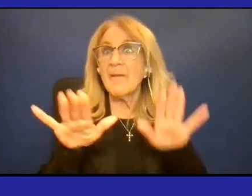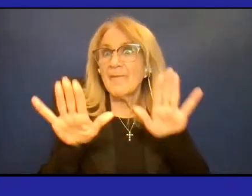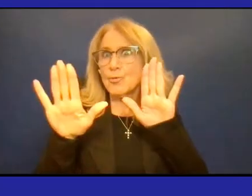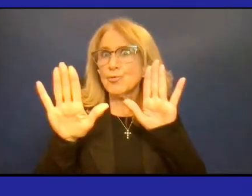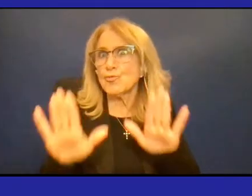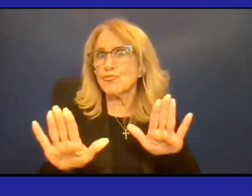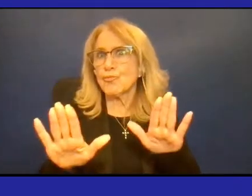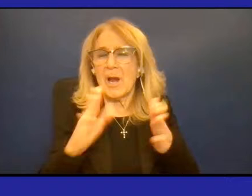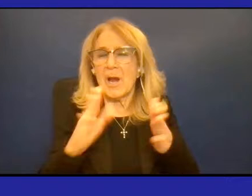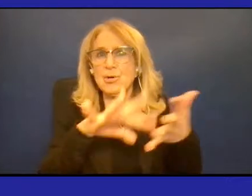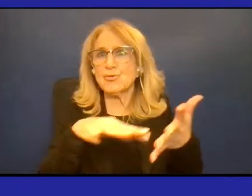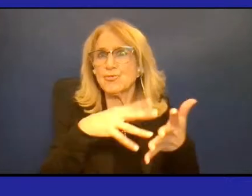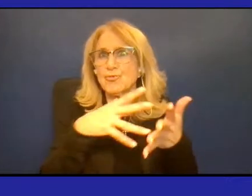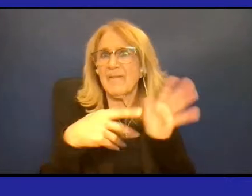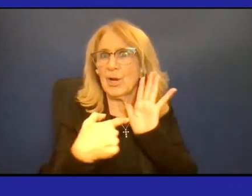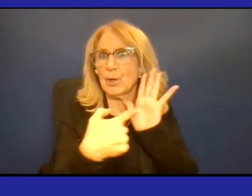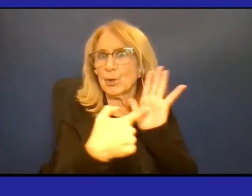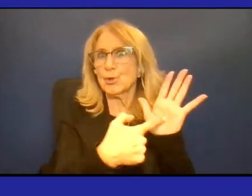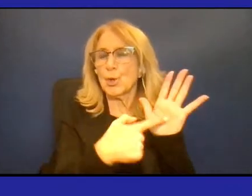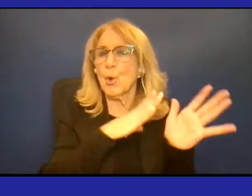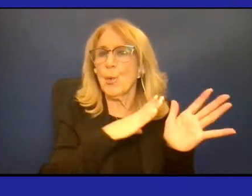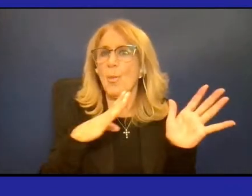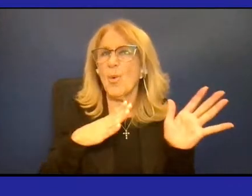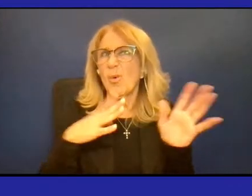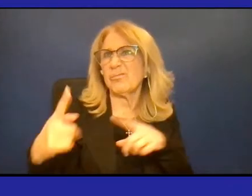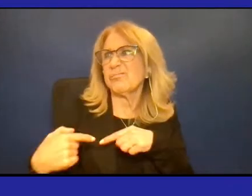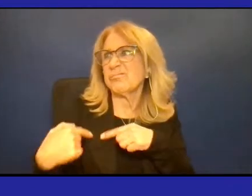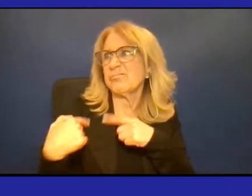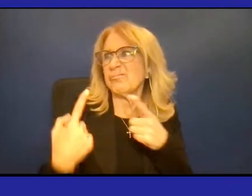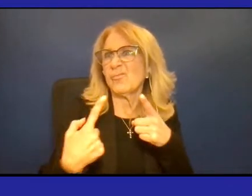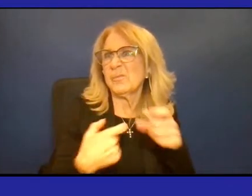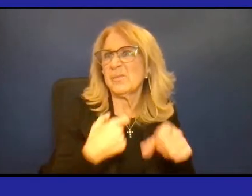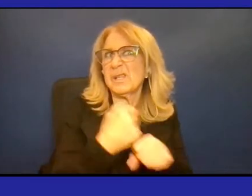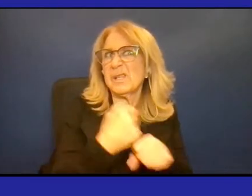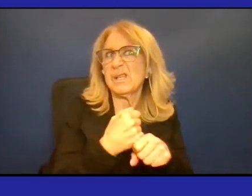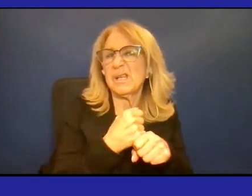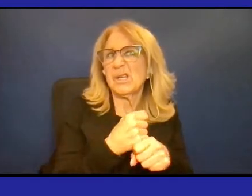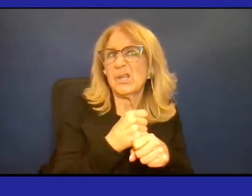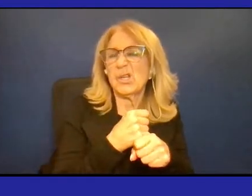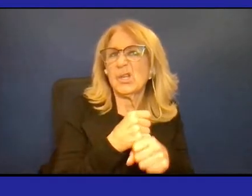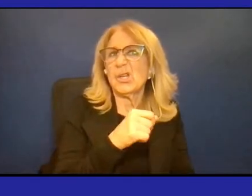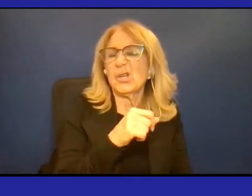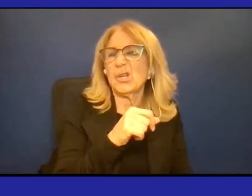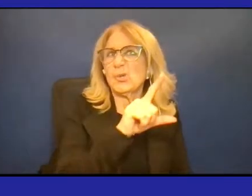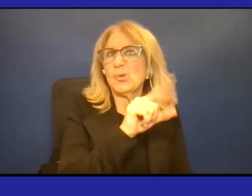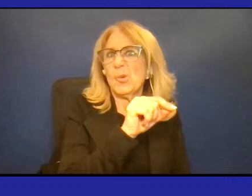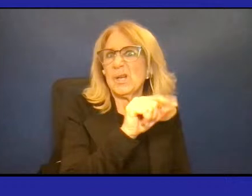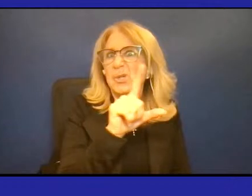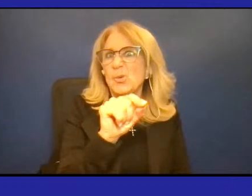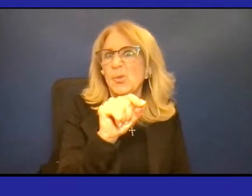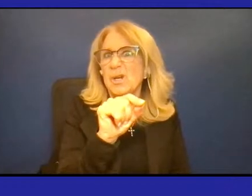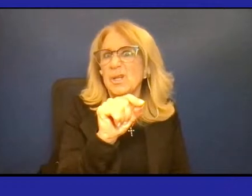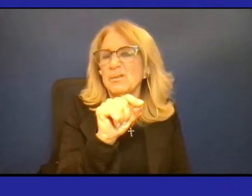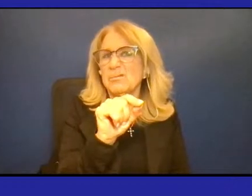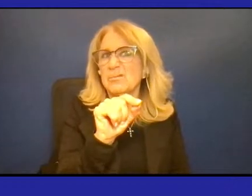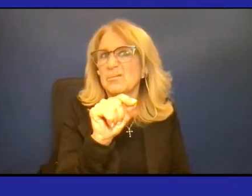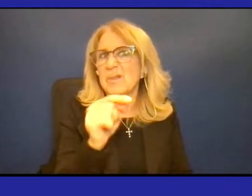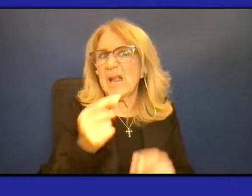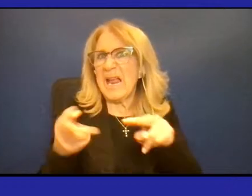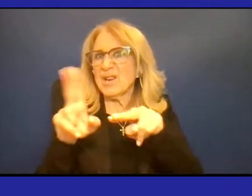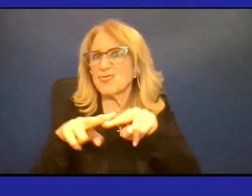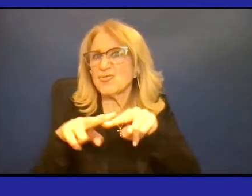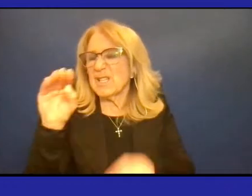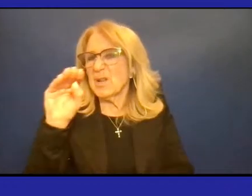shows since 2020 this steep increase in the percentage. but you can also, you know, you can just have number